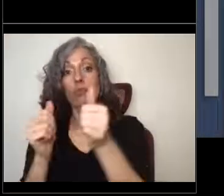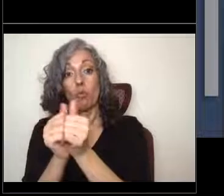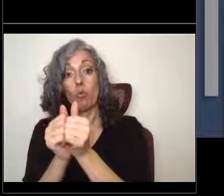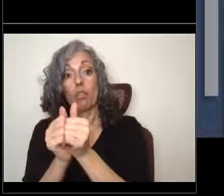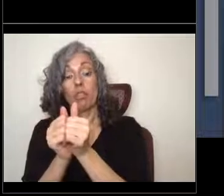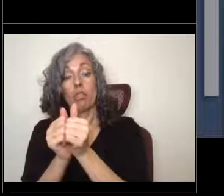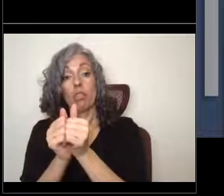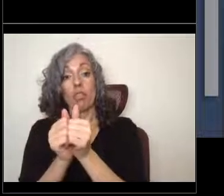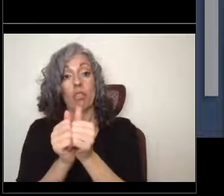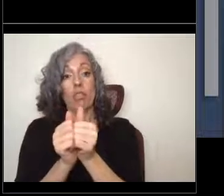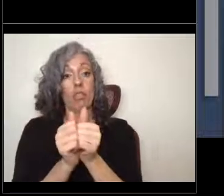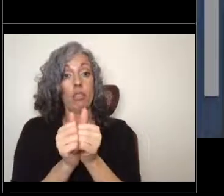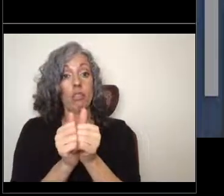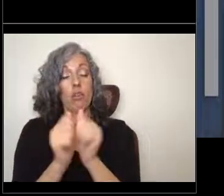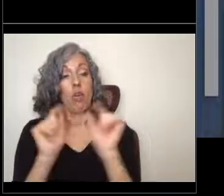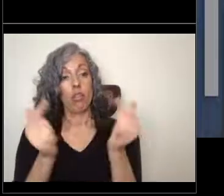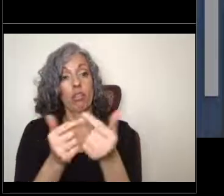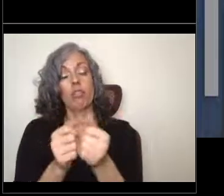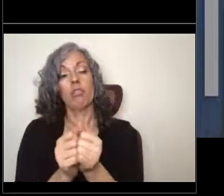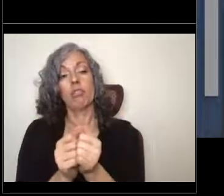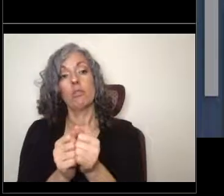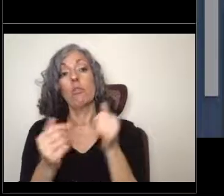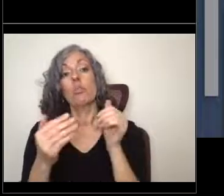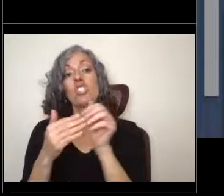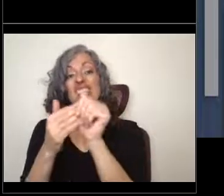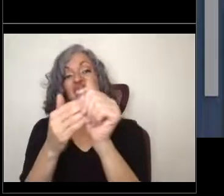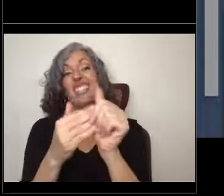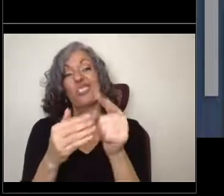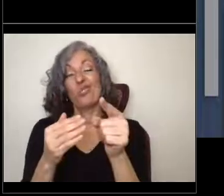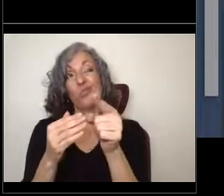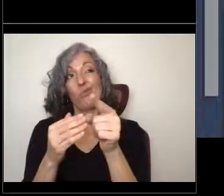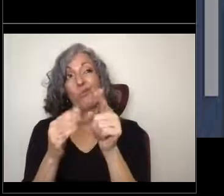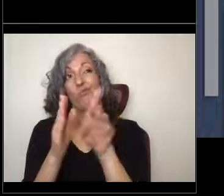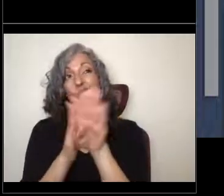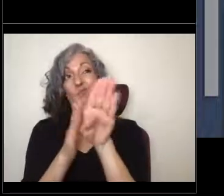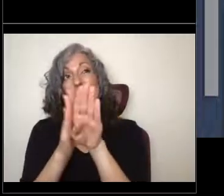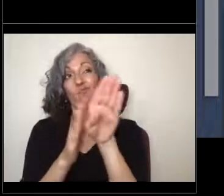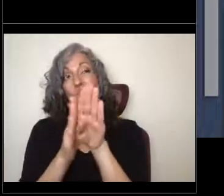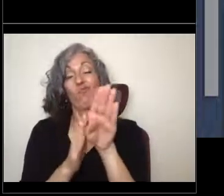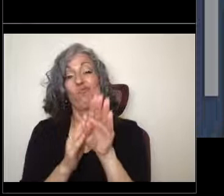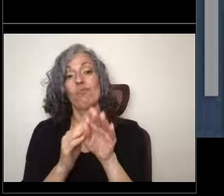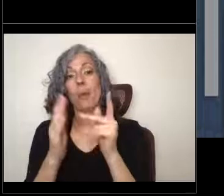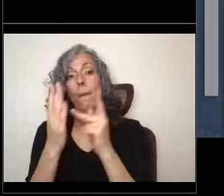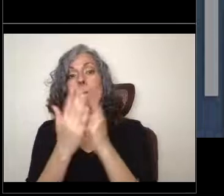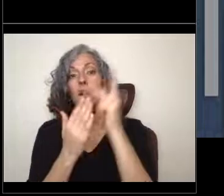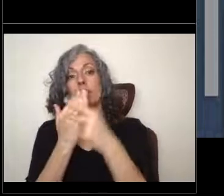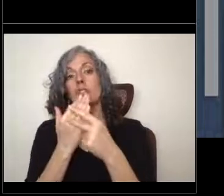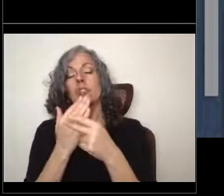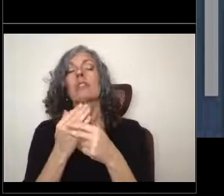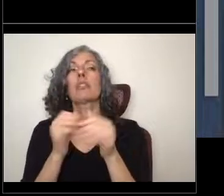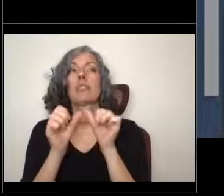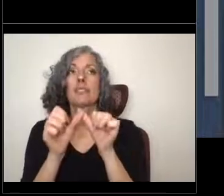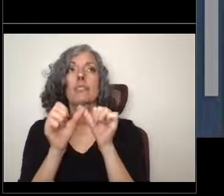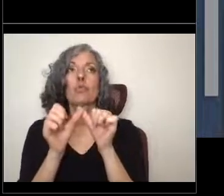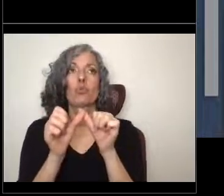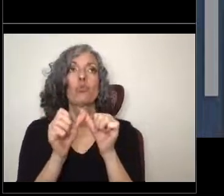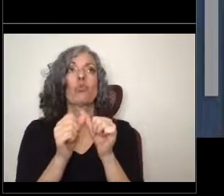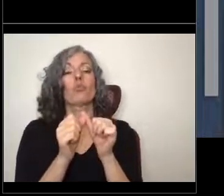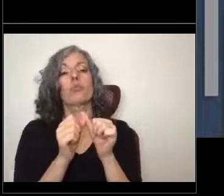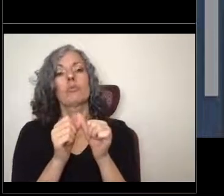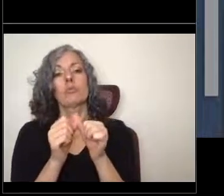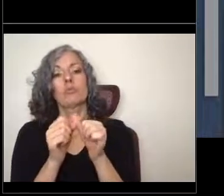meaningfully, which can only lead to an enhanced policy document, and that this will continue the longstanding collaborative efforts that